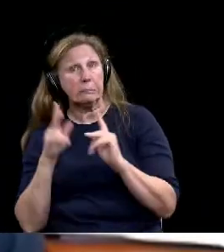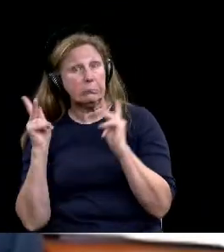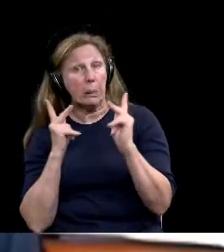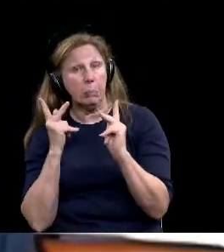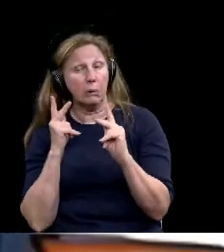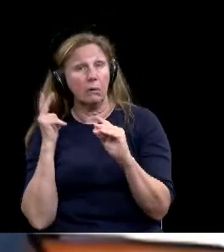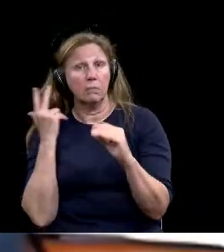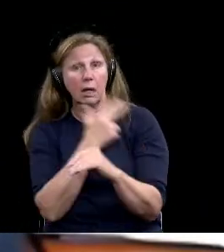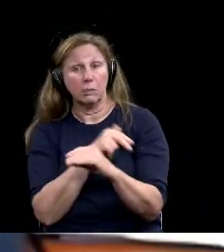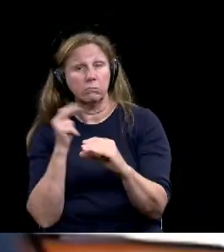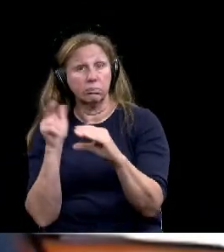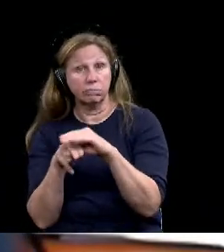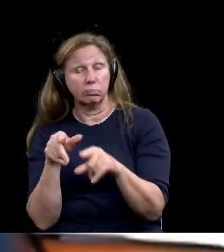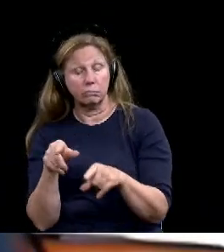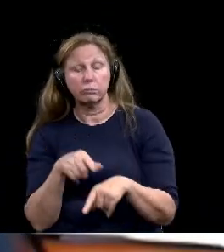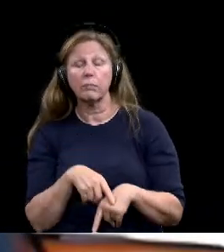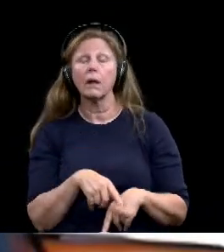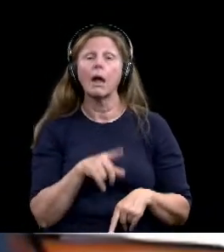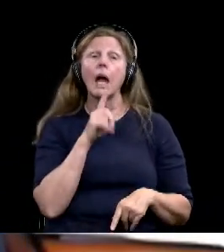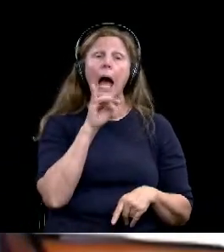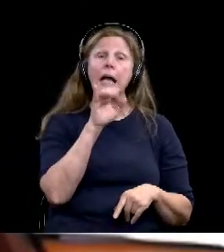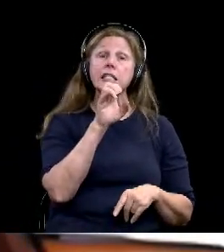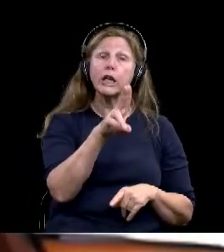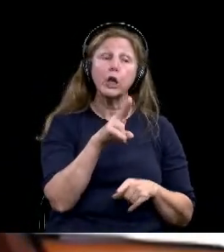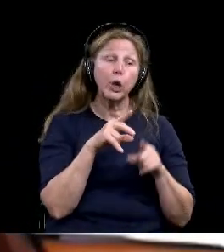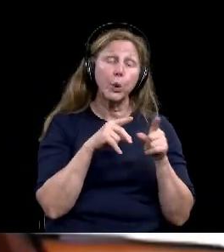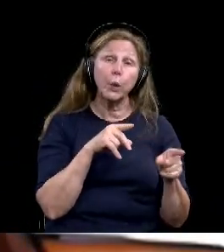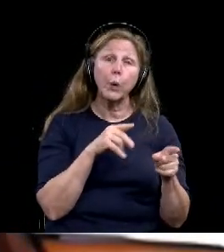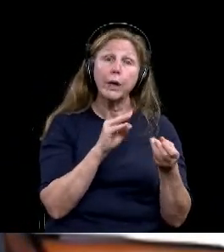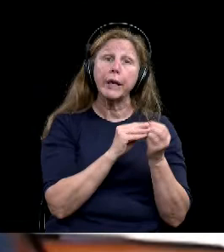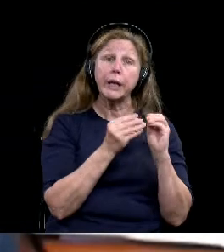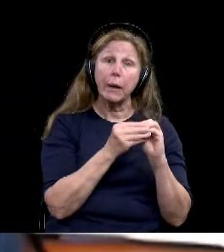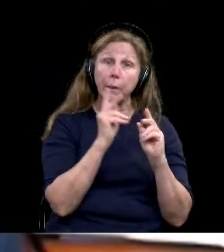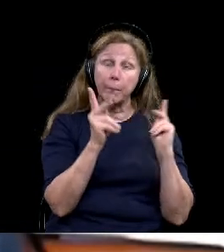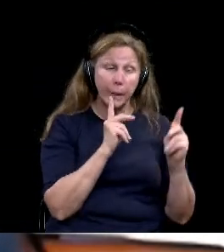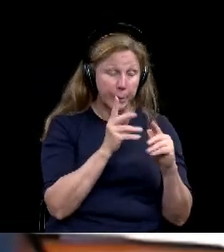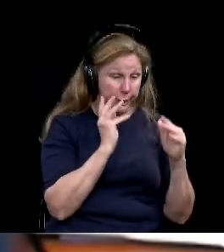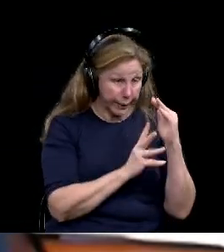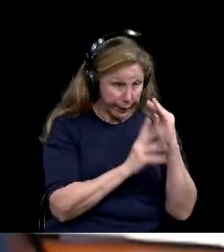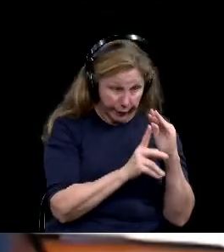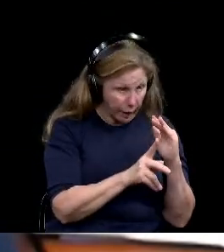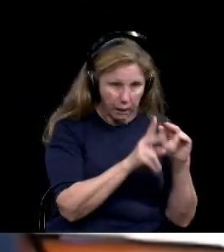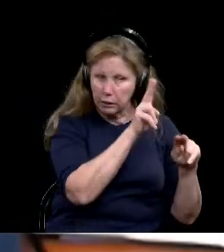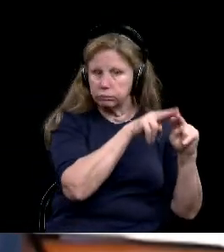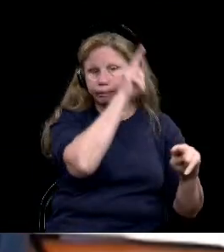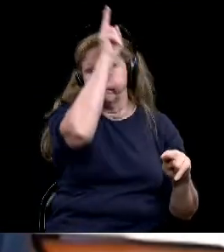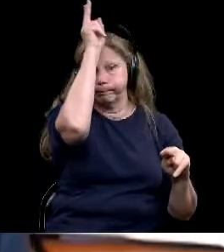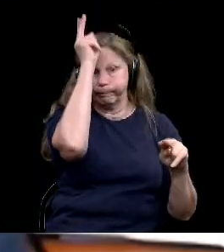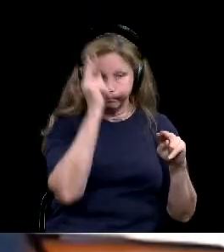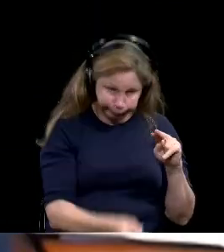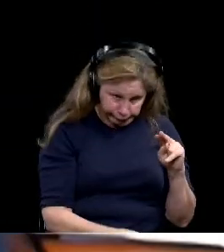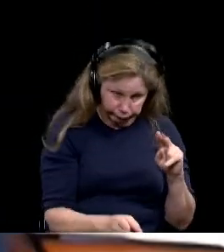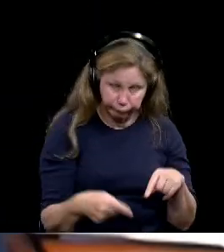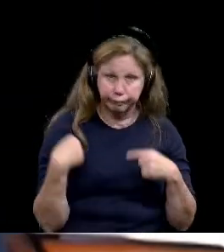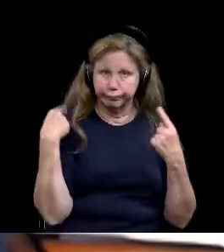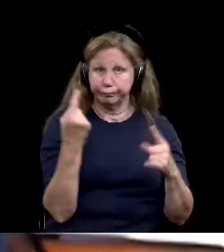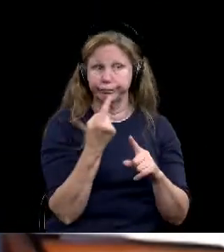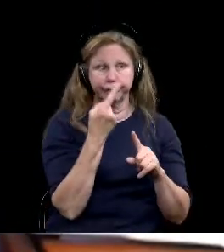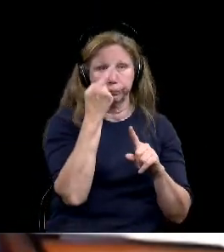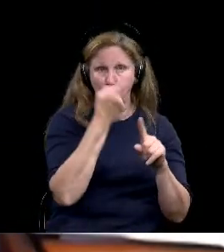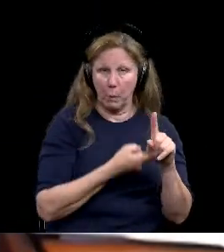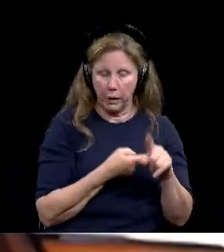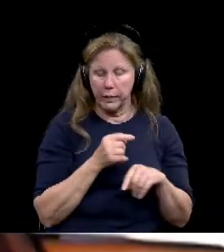the last month, and we are sitting at 2 or 3 patients in ICU with a COVID